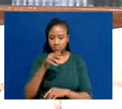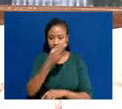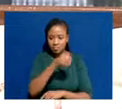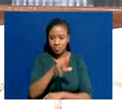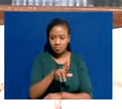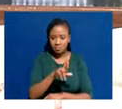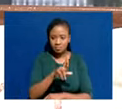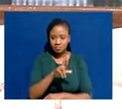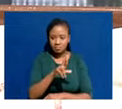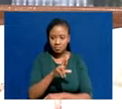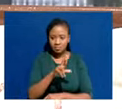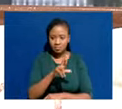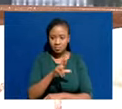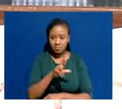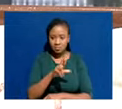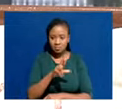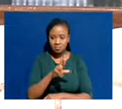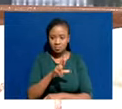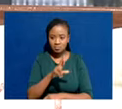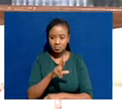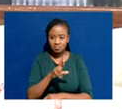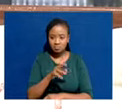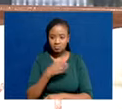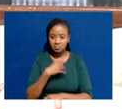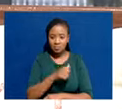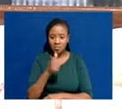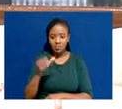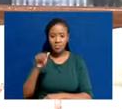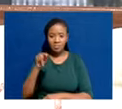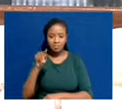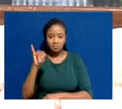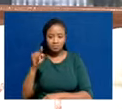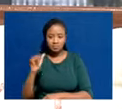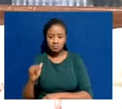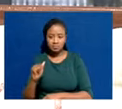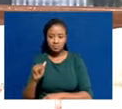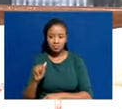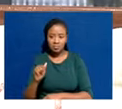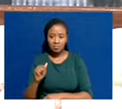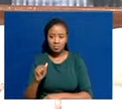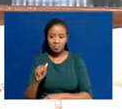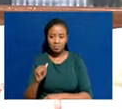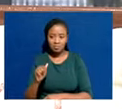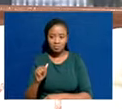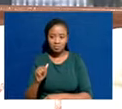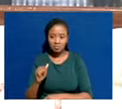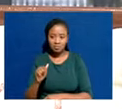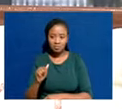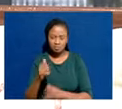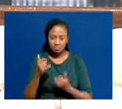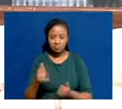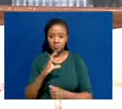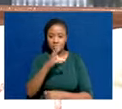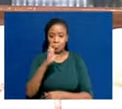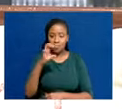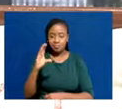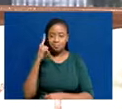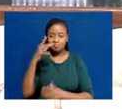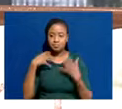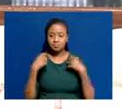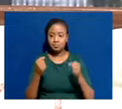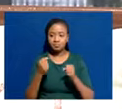Kemunto. I got Anastasia Nyalita, who is now my chief, the CEC for health. She's in charge. She used to be the